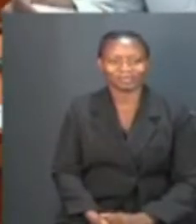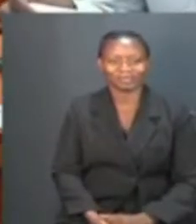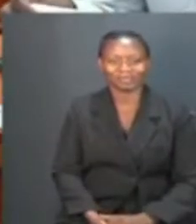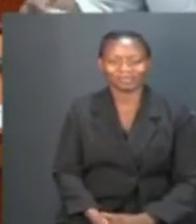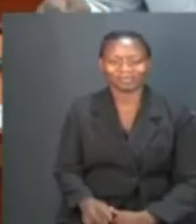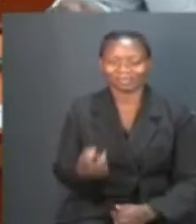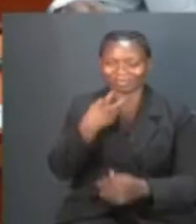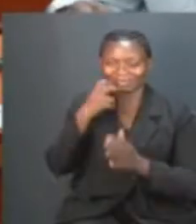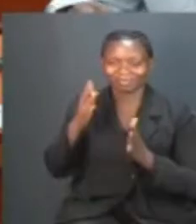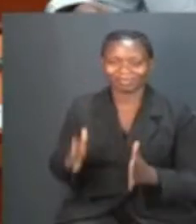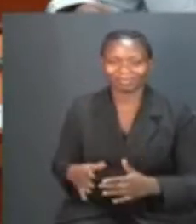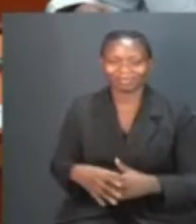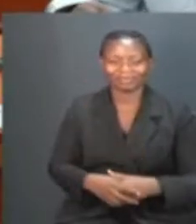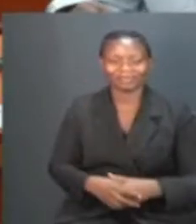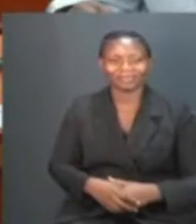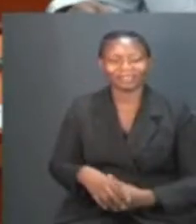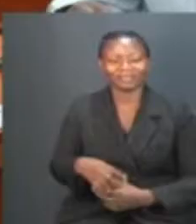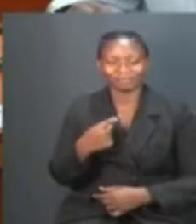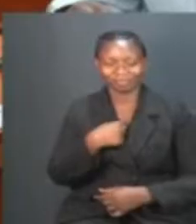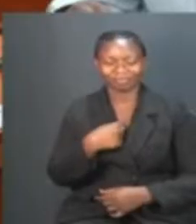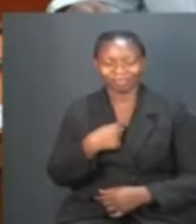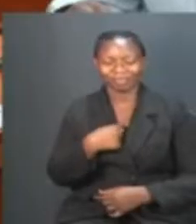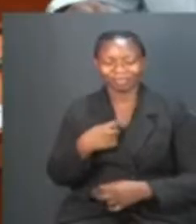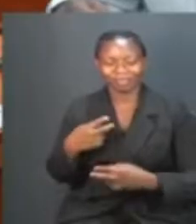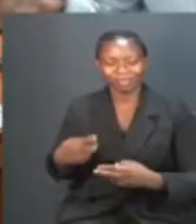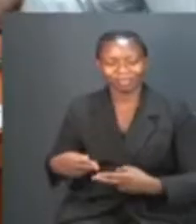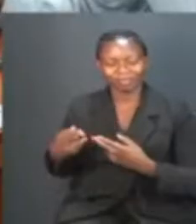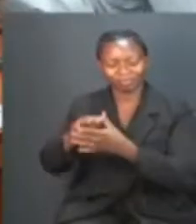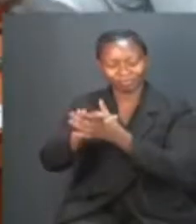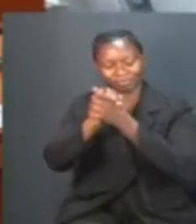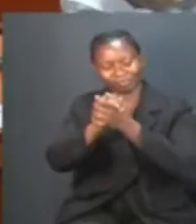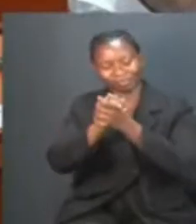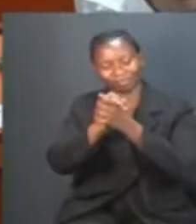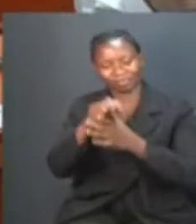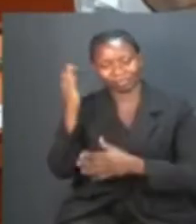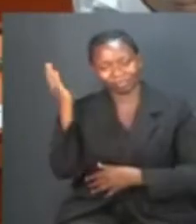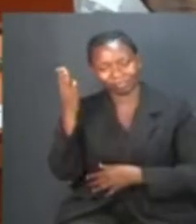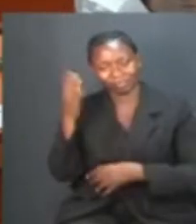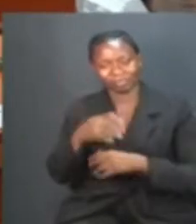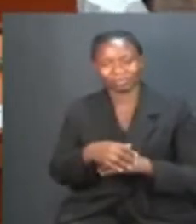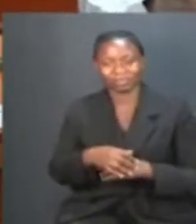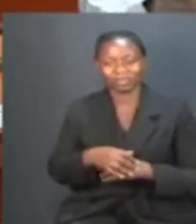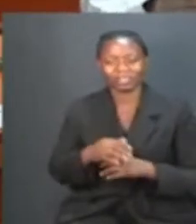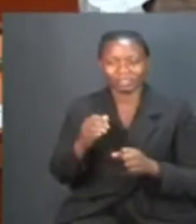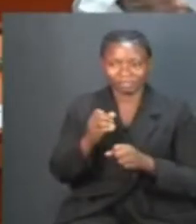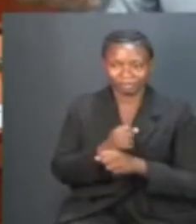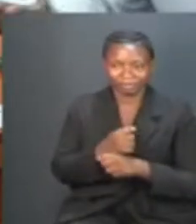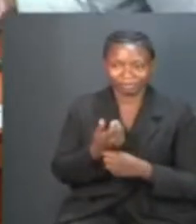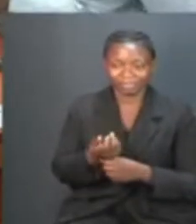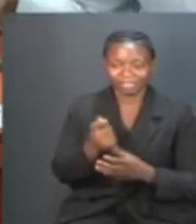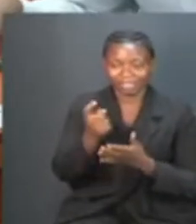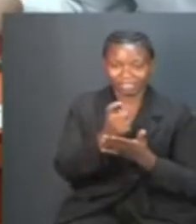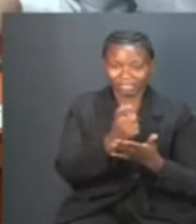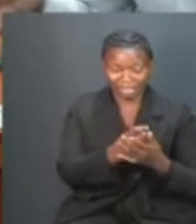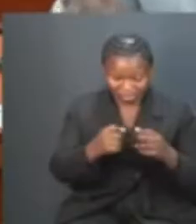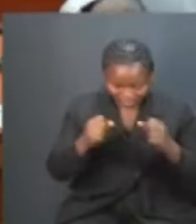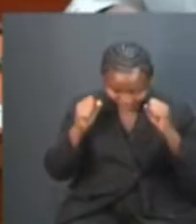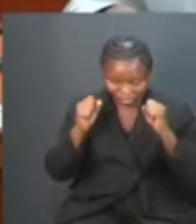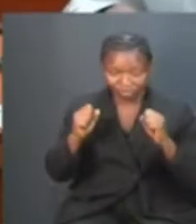Mr. Speaker, I commend the maker of the statement. I think that we should take this discussion